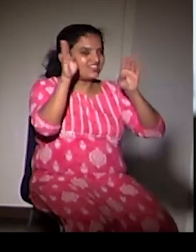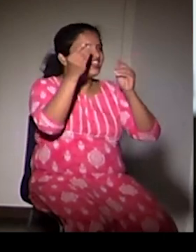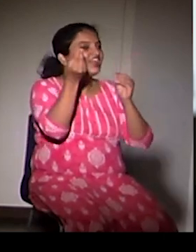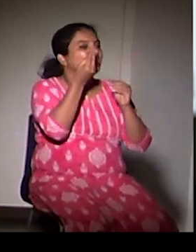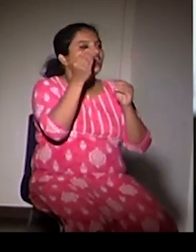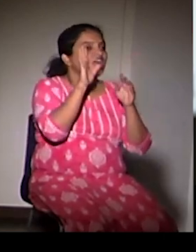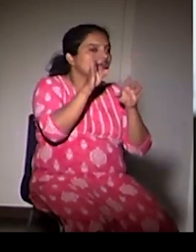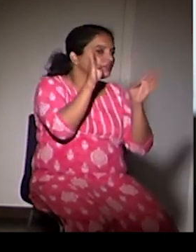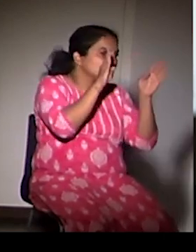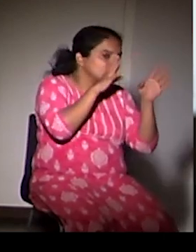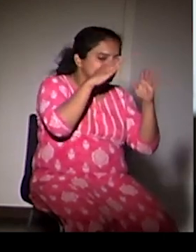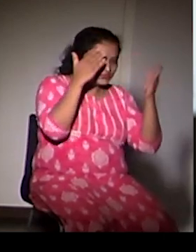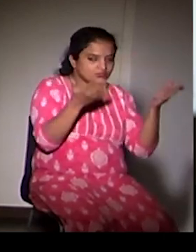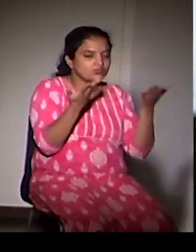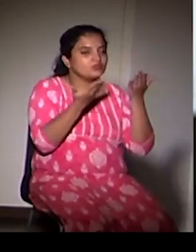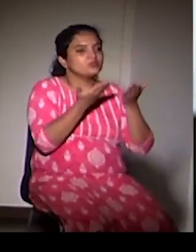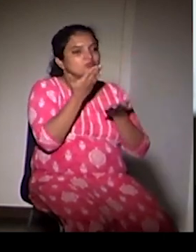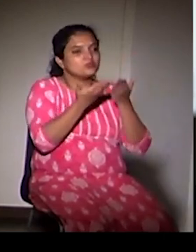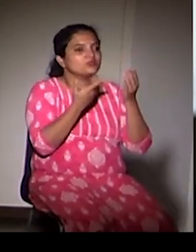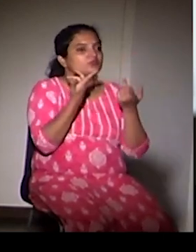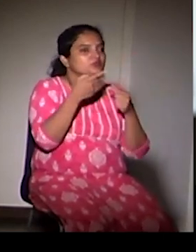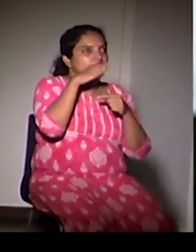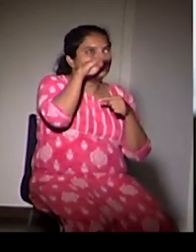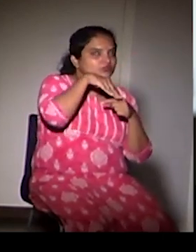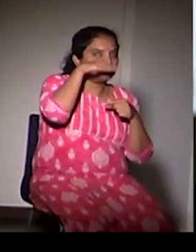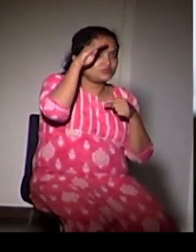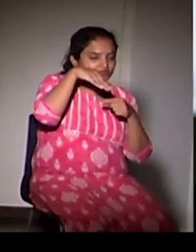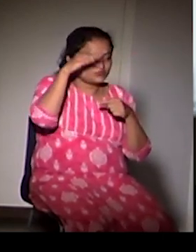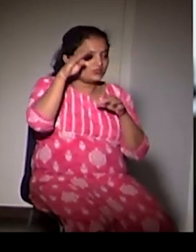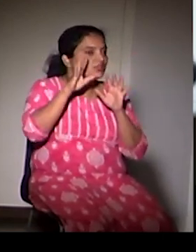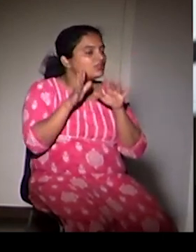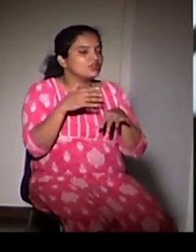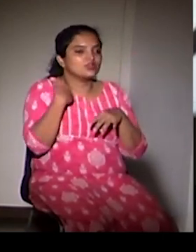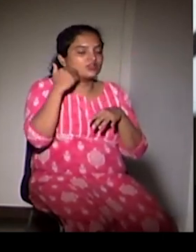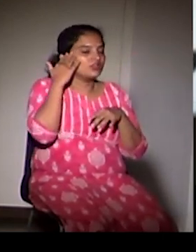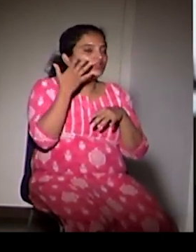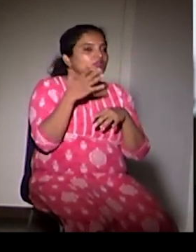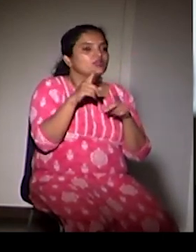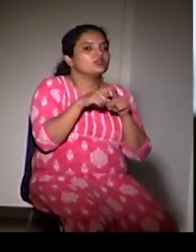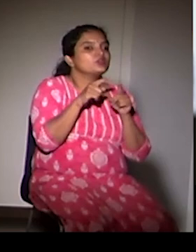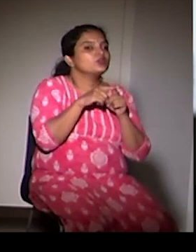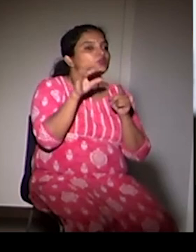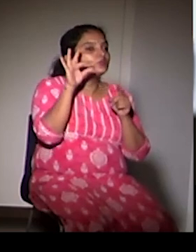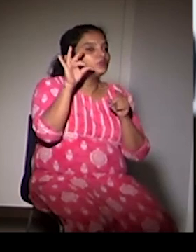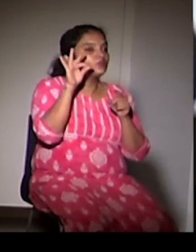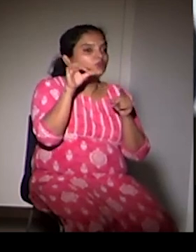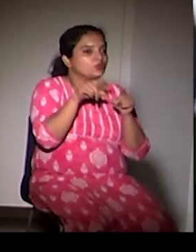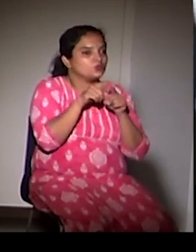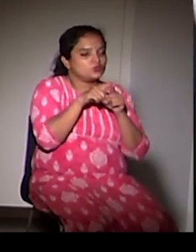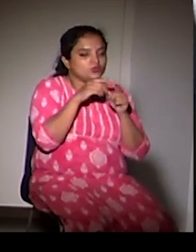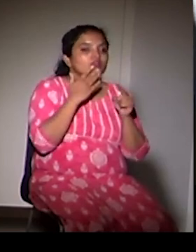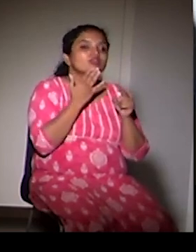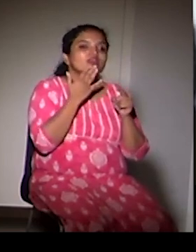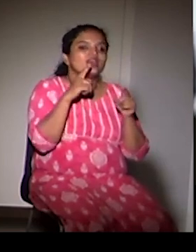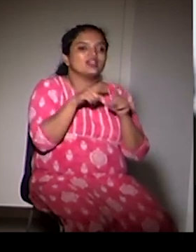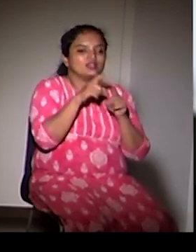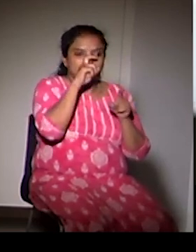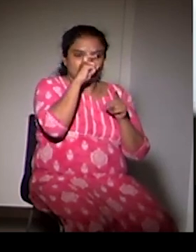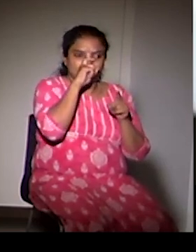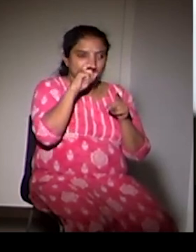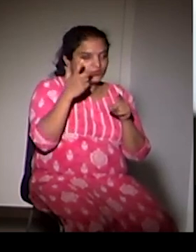and they were probably painted originally. So the blue wouldn't have been quite as stark against the